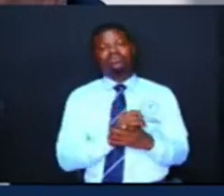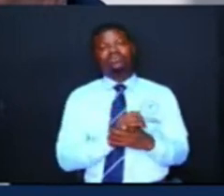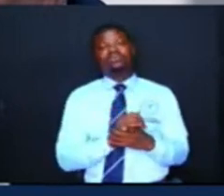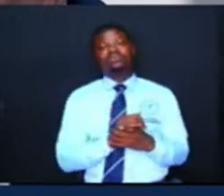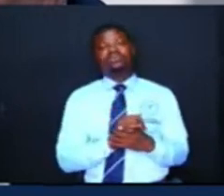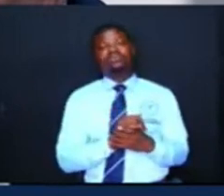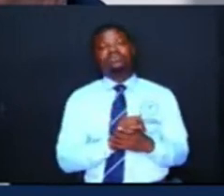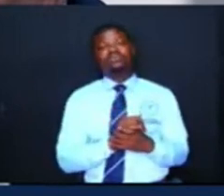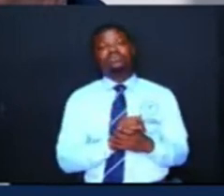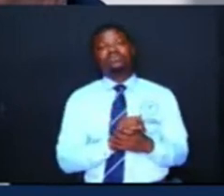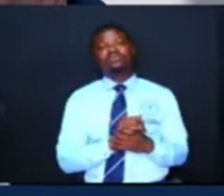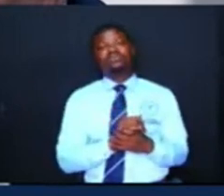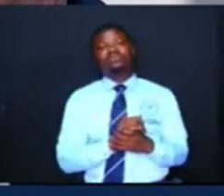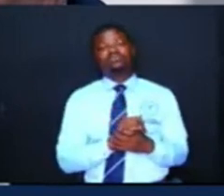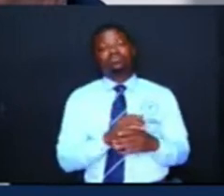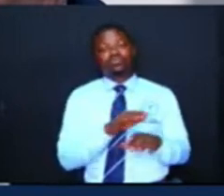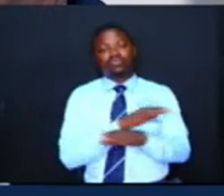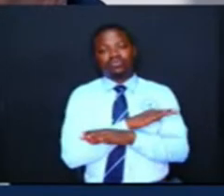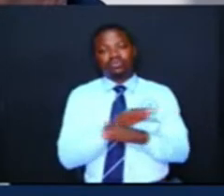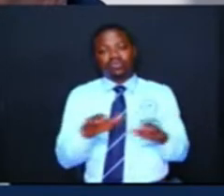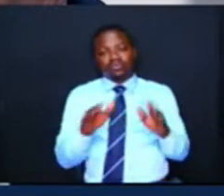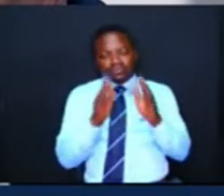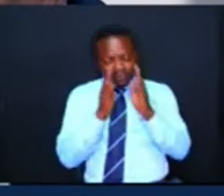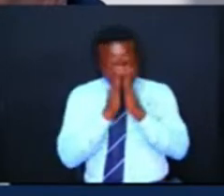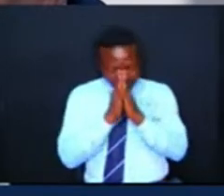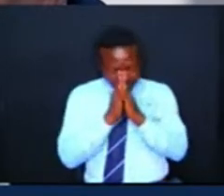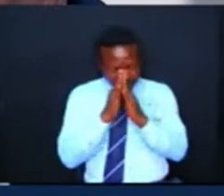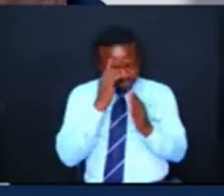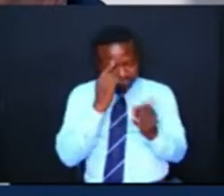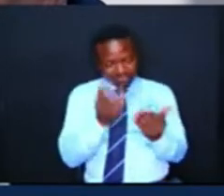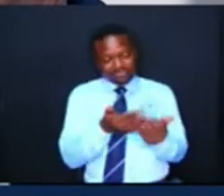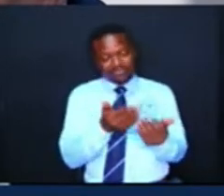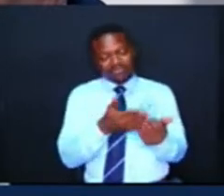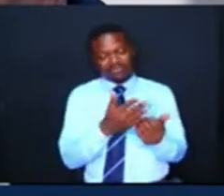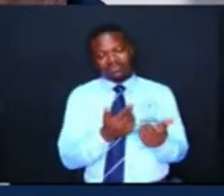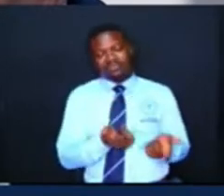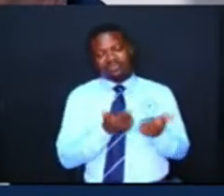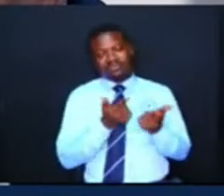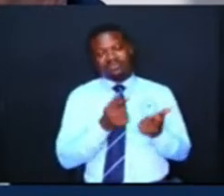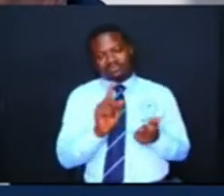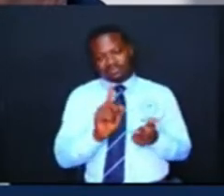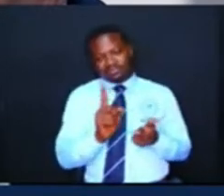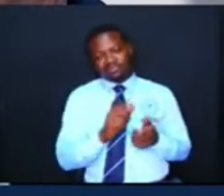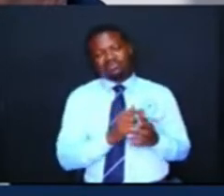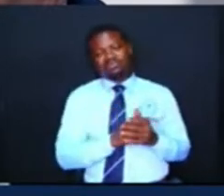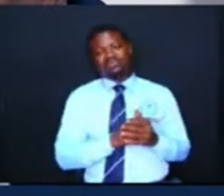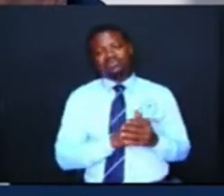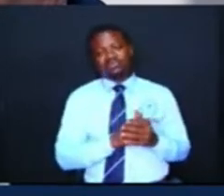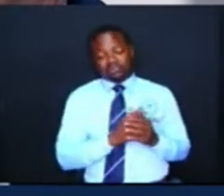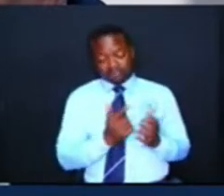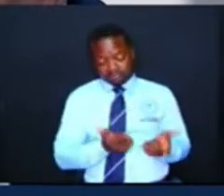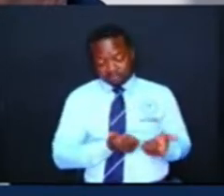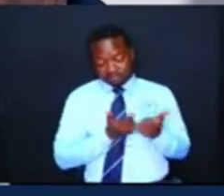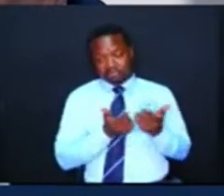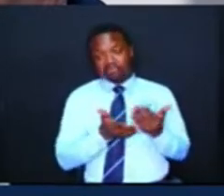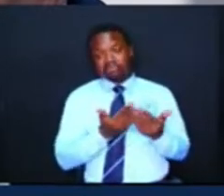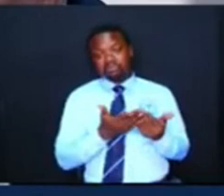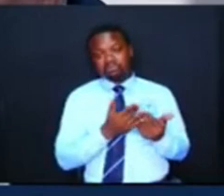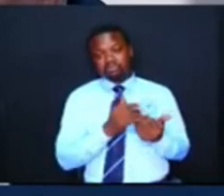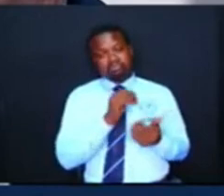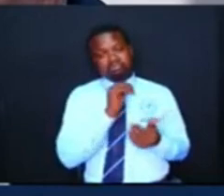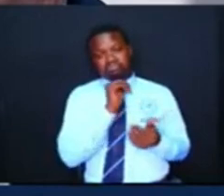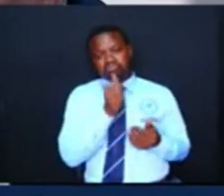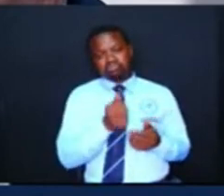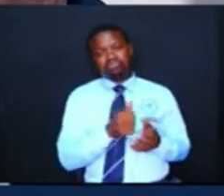ohun be ye din. Do not pray for easy life. Because life is not easy.